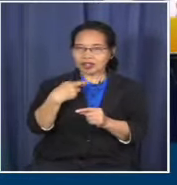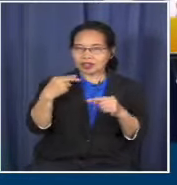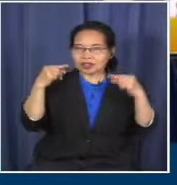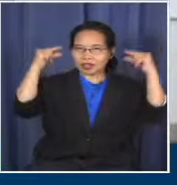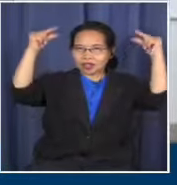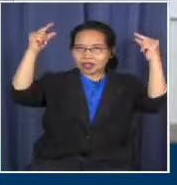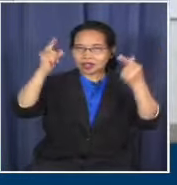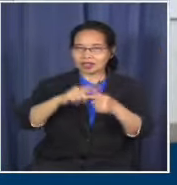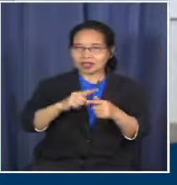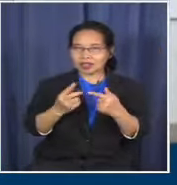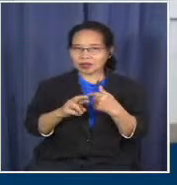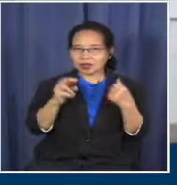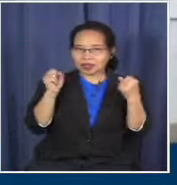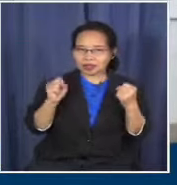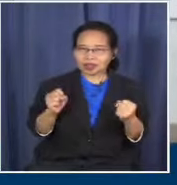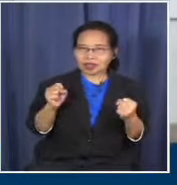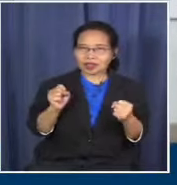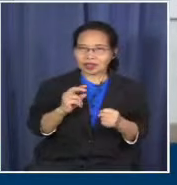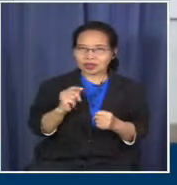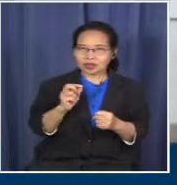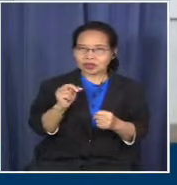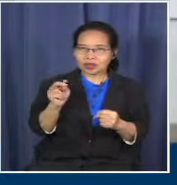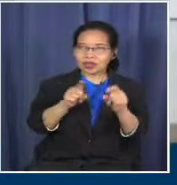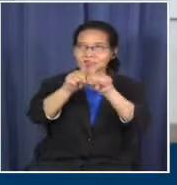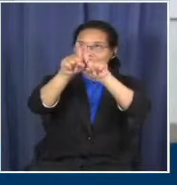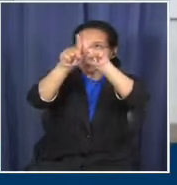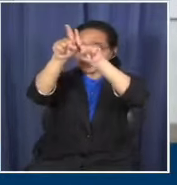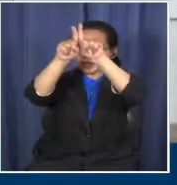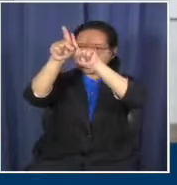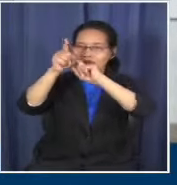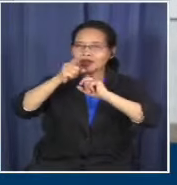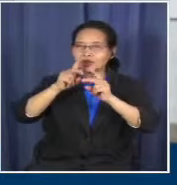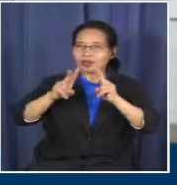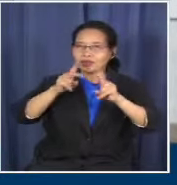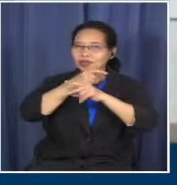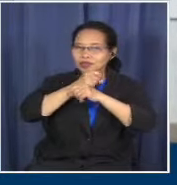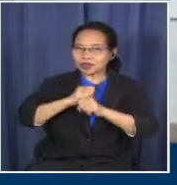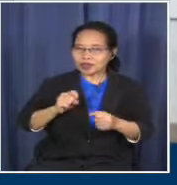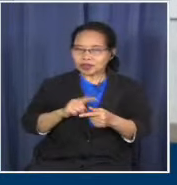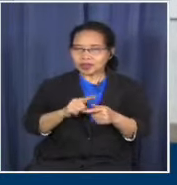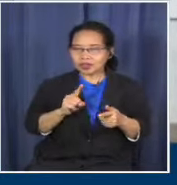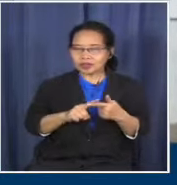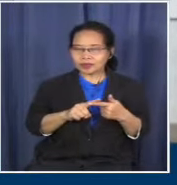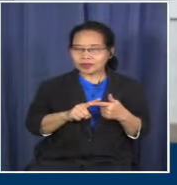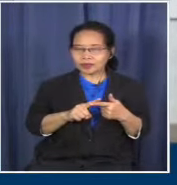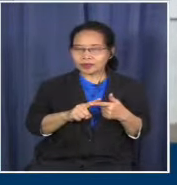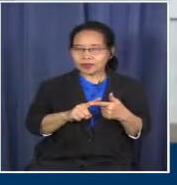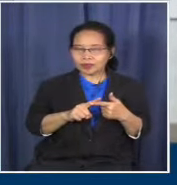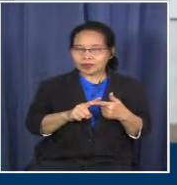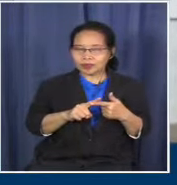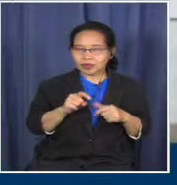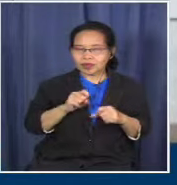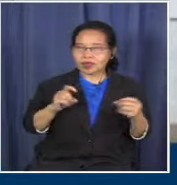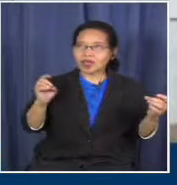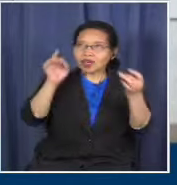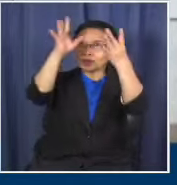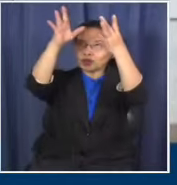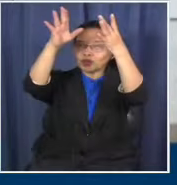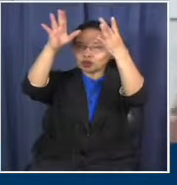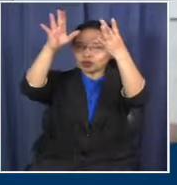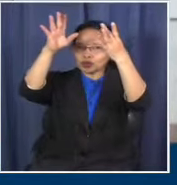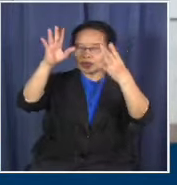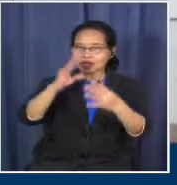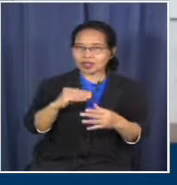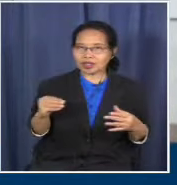times larger than our sun, can turn into a red giant. And then become a neutron star because it's already